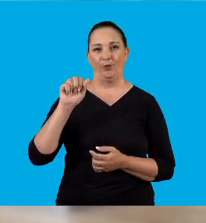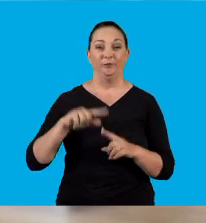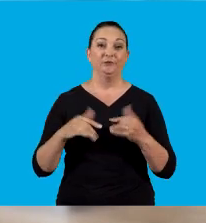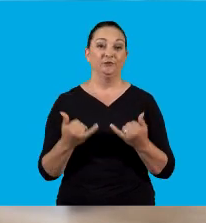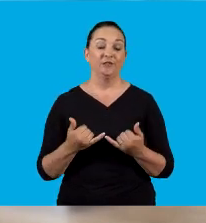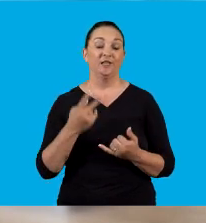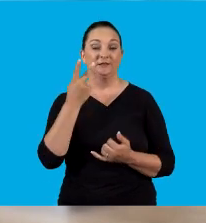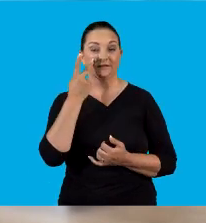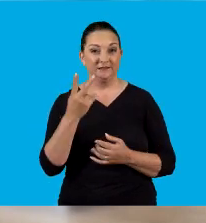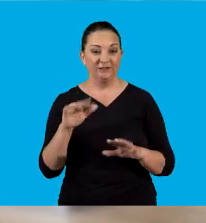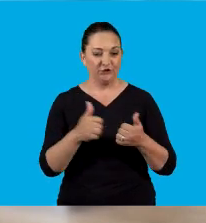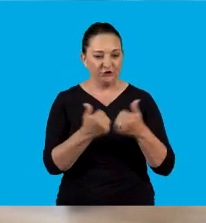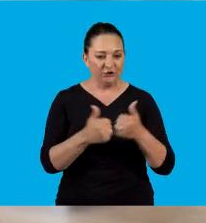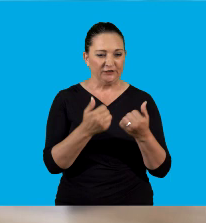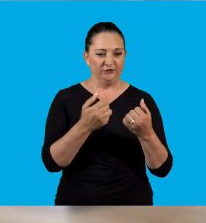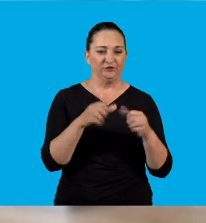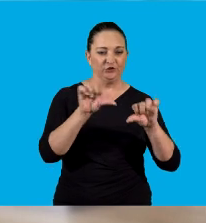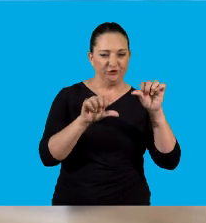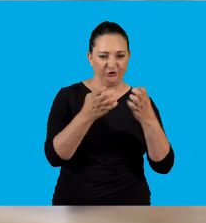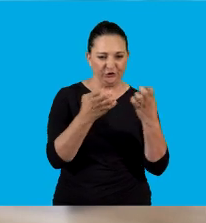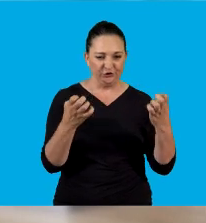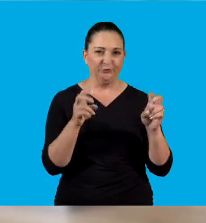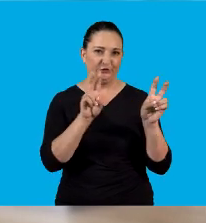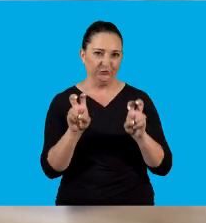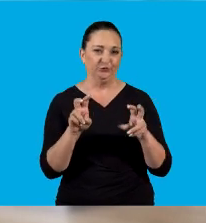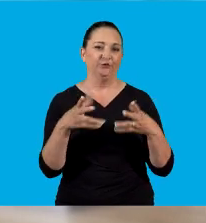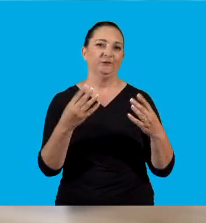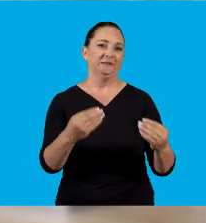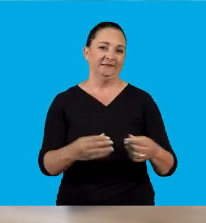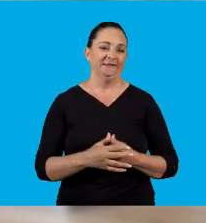challenges posed by socio-economic issues on businesses.